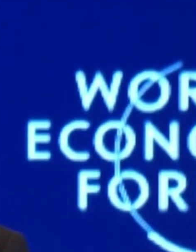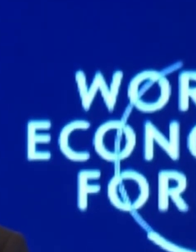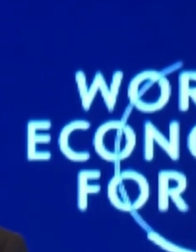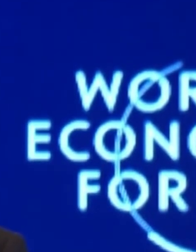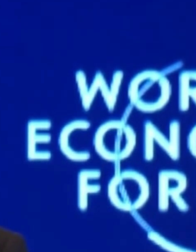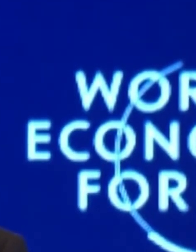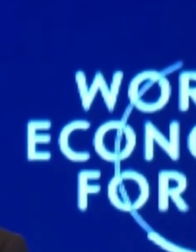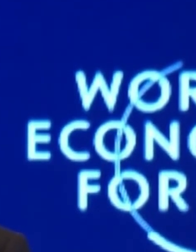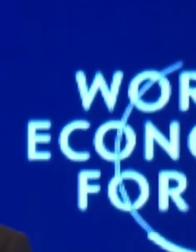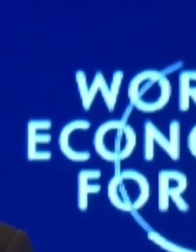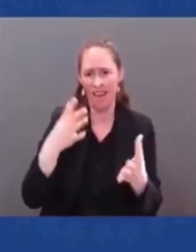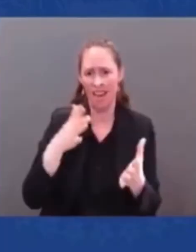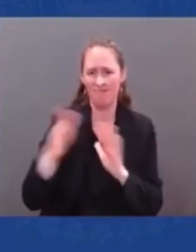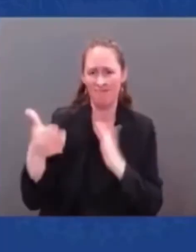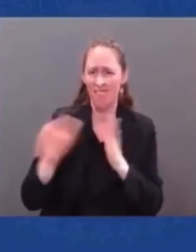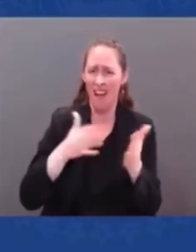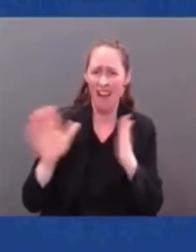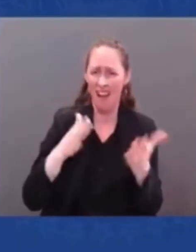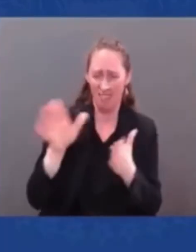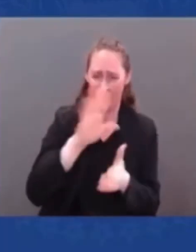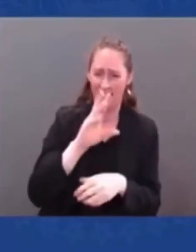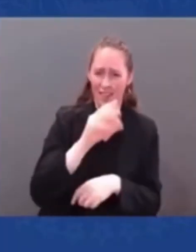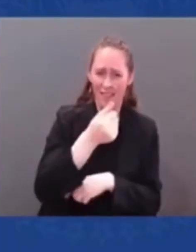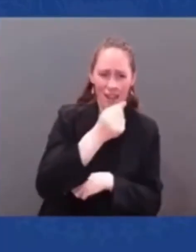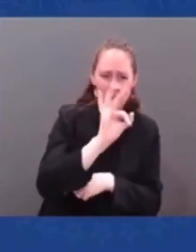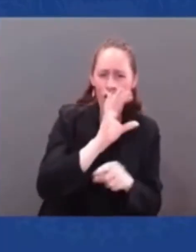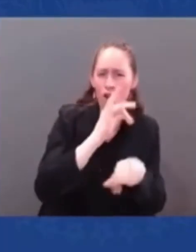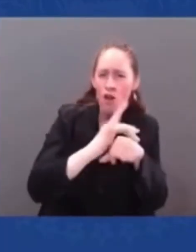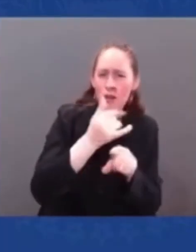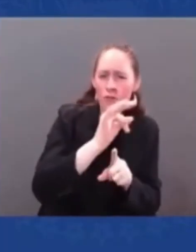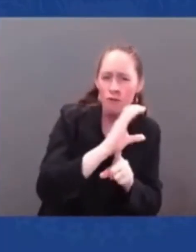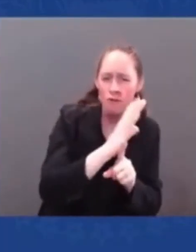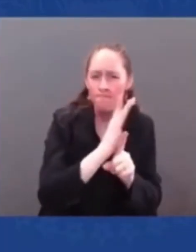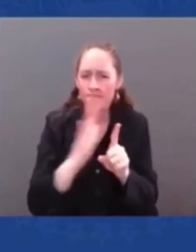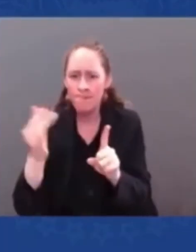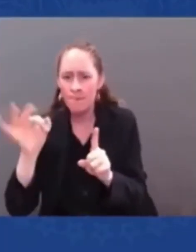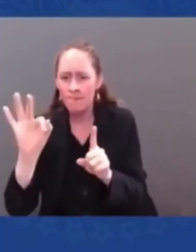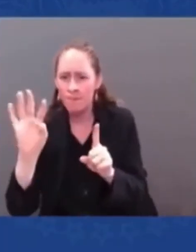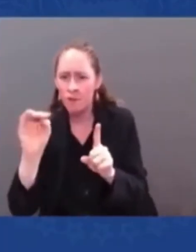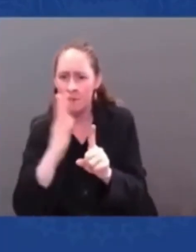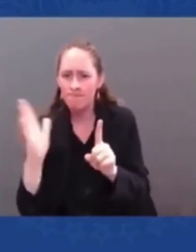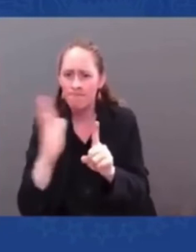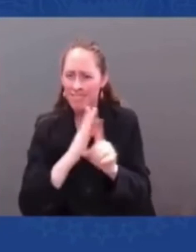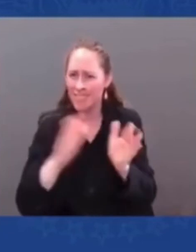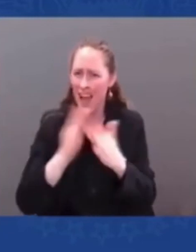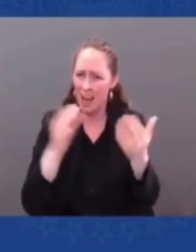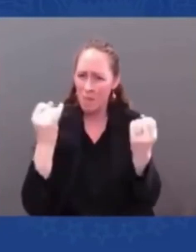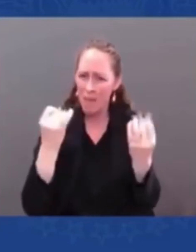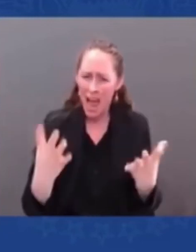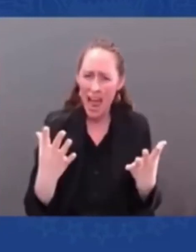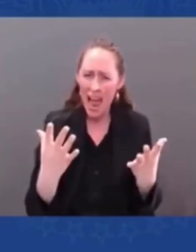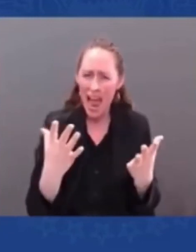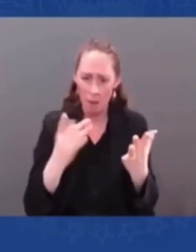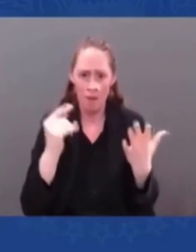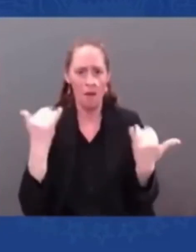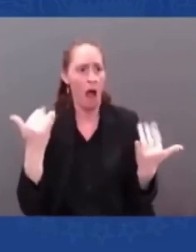has a different vision of the future. Established a liberal world order, and that hadn't happened in a long while. A lot of people dying, but nowhere near